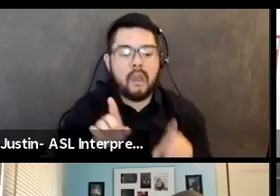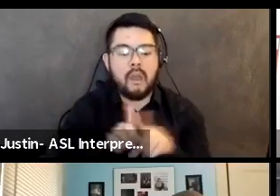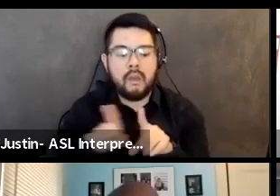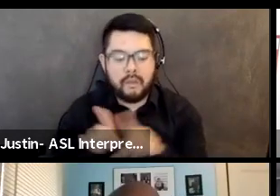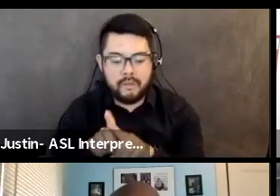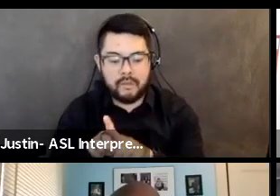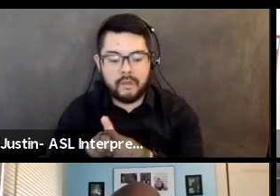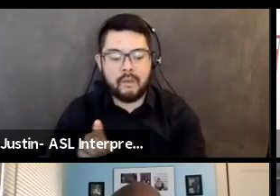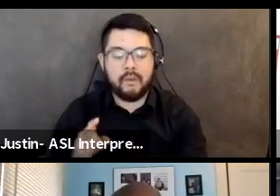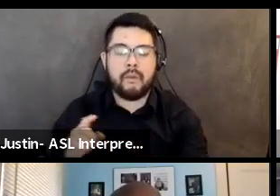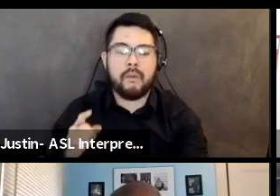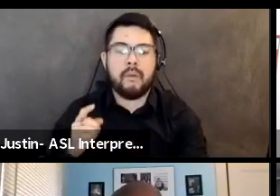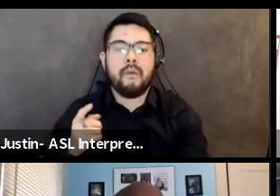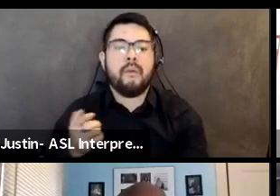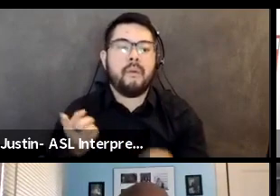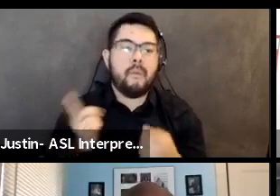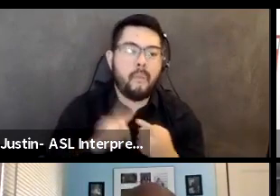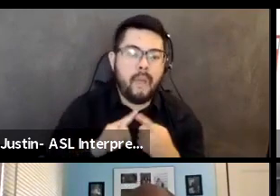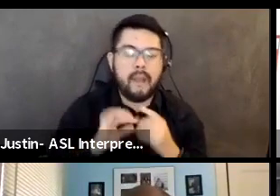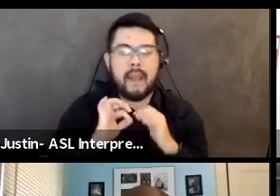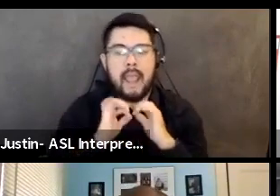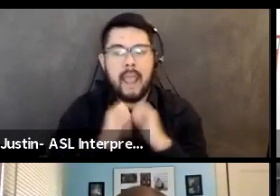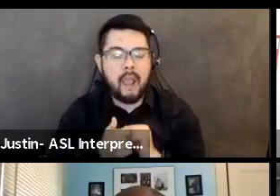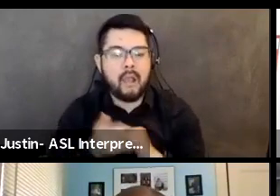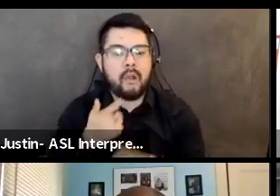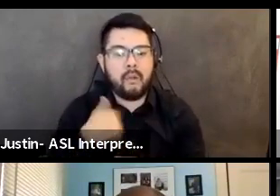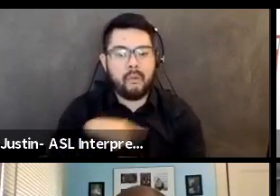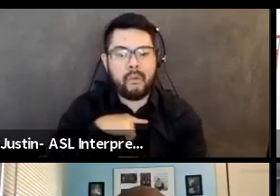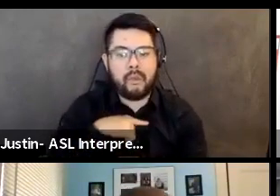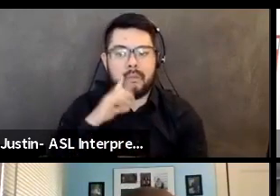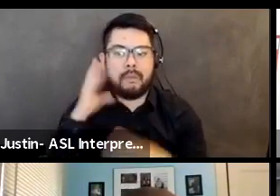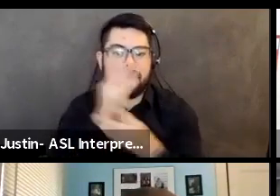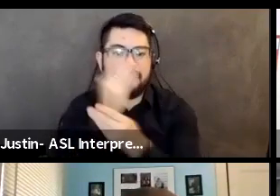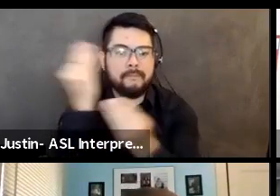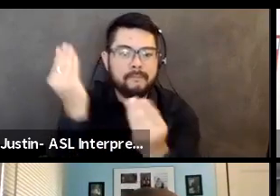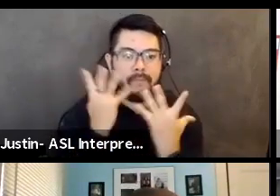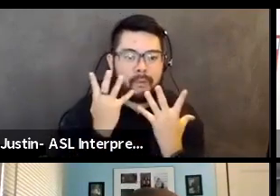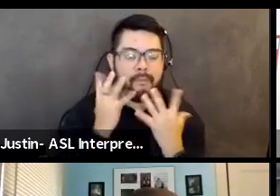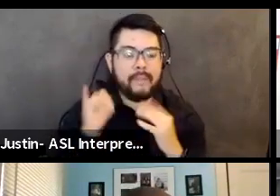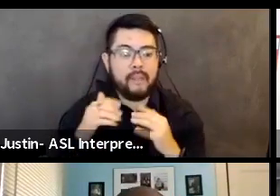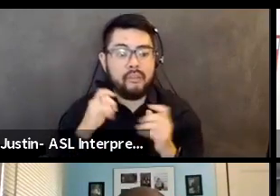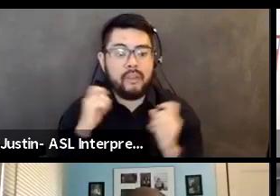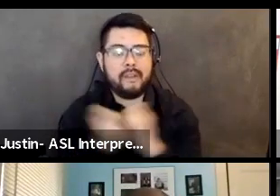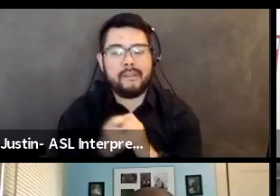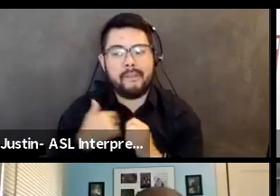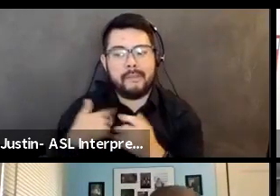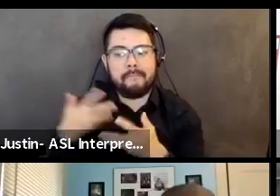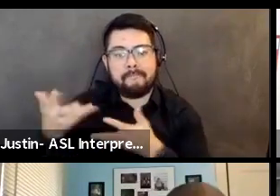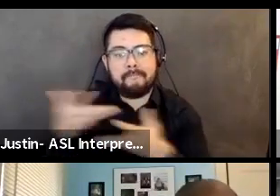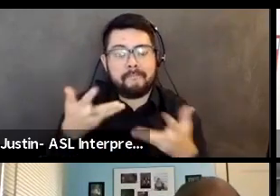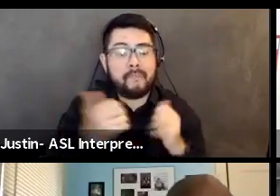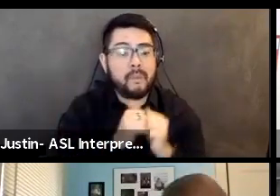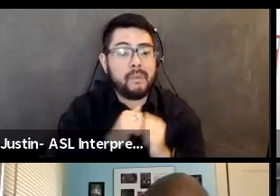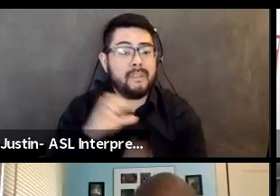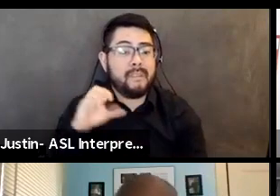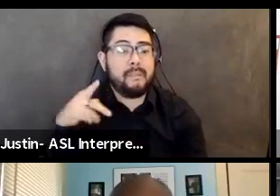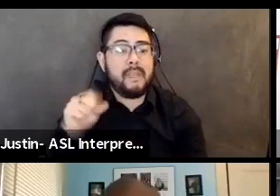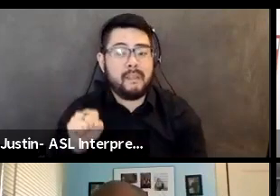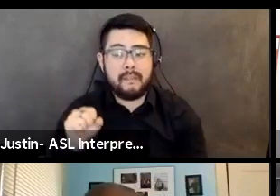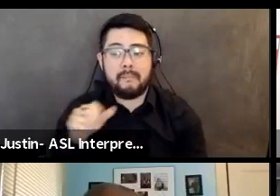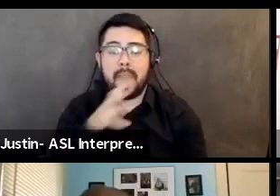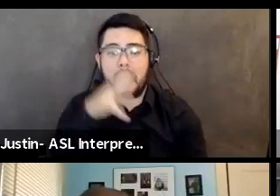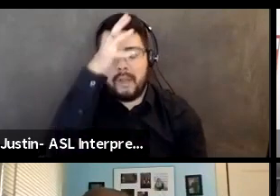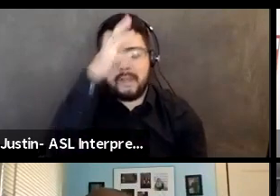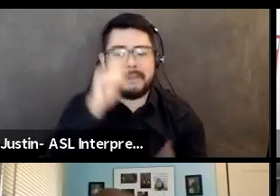communicate such changes because i know uh just talking with other cps parents um there is a